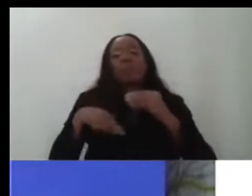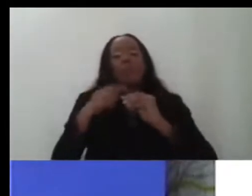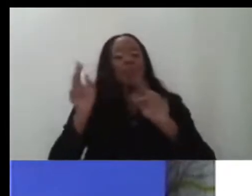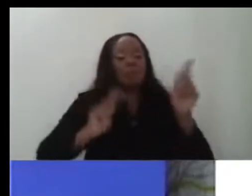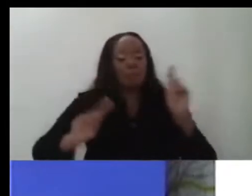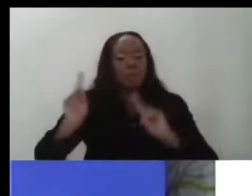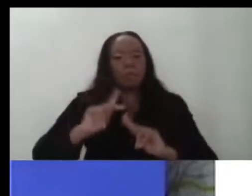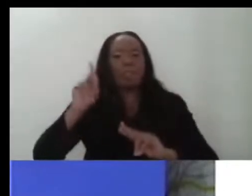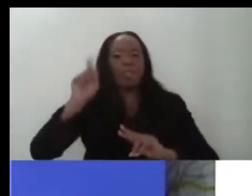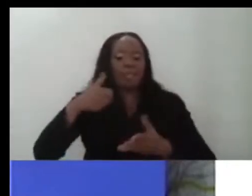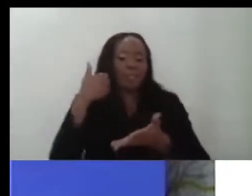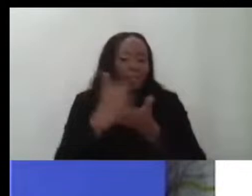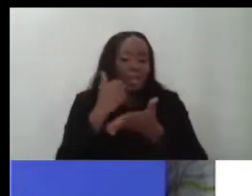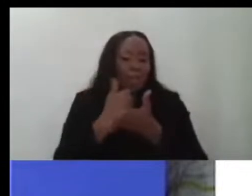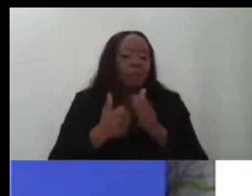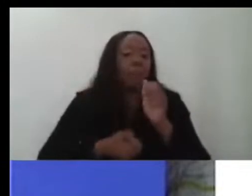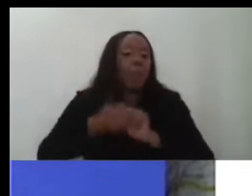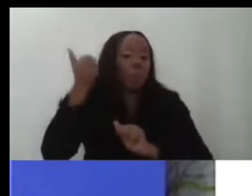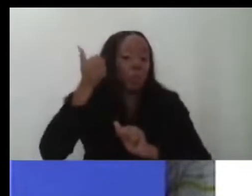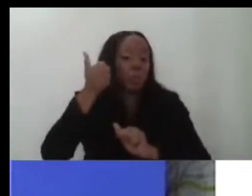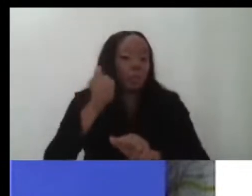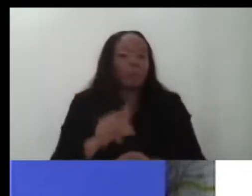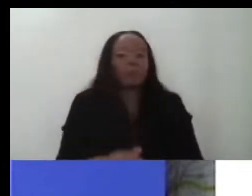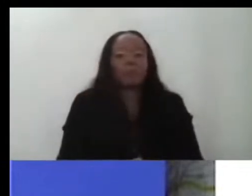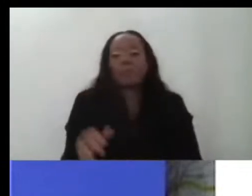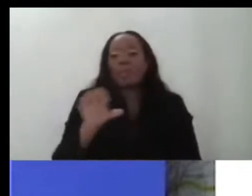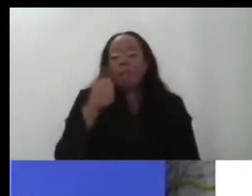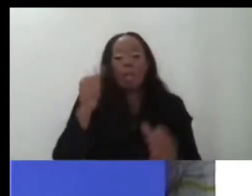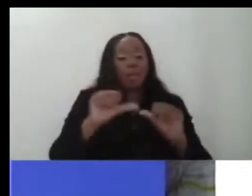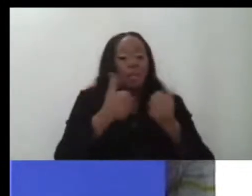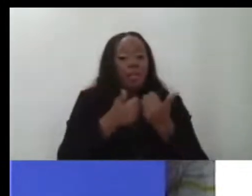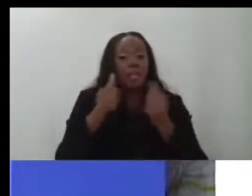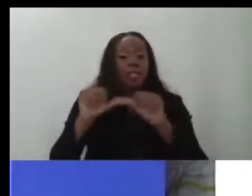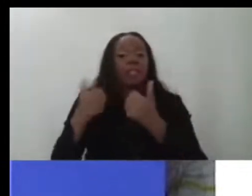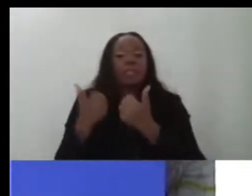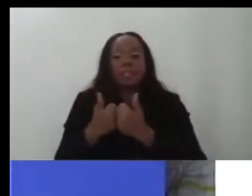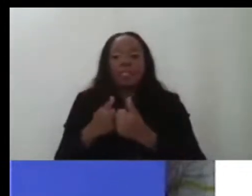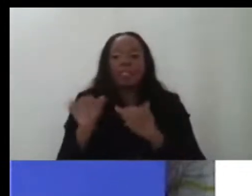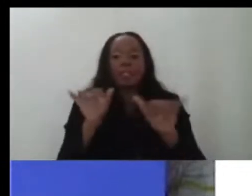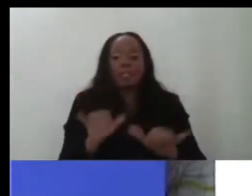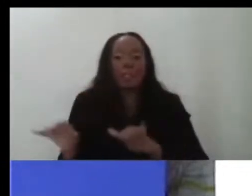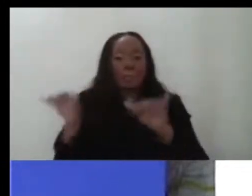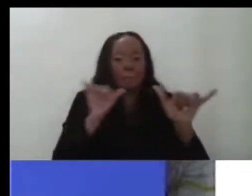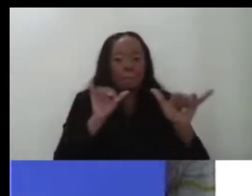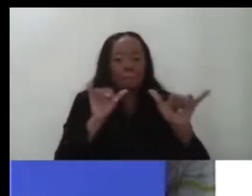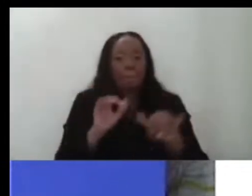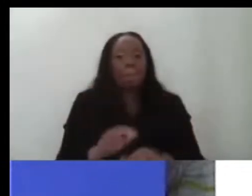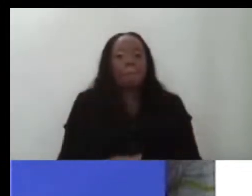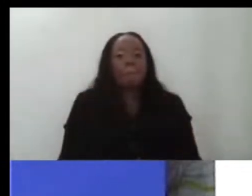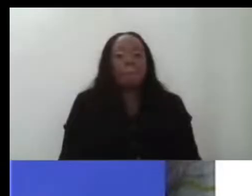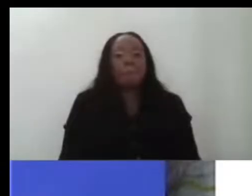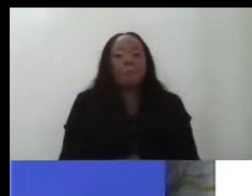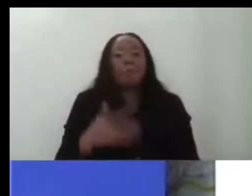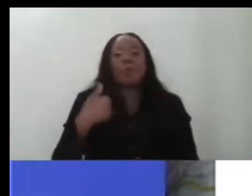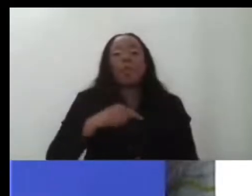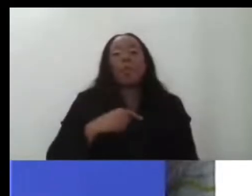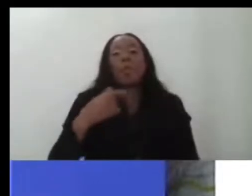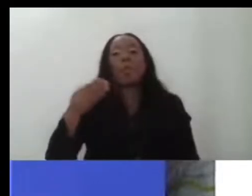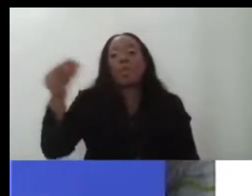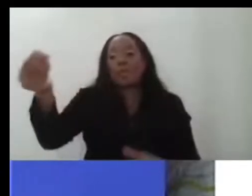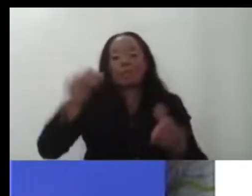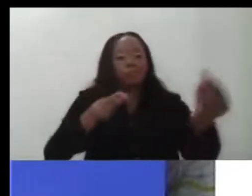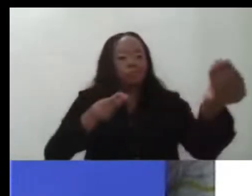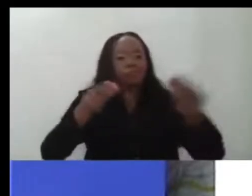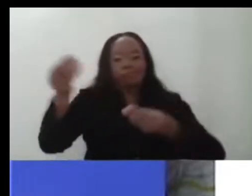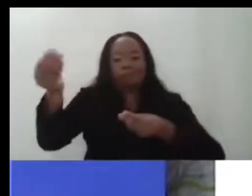their communities, and there are other agencies of government who are doing so. We collate the list just